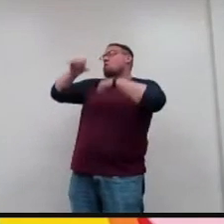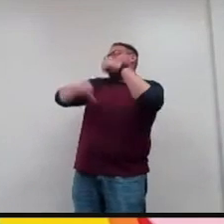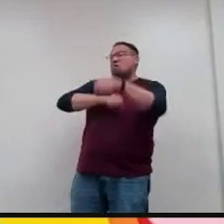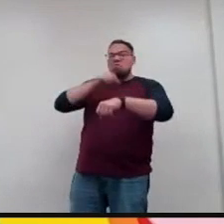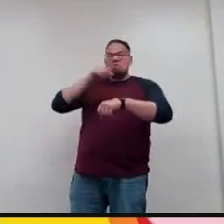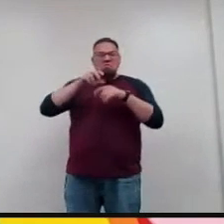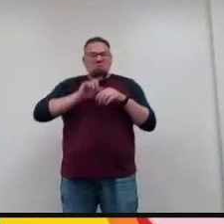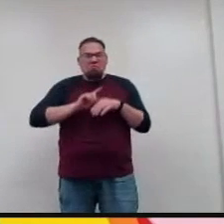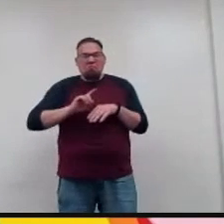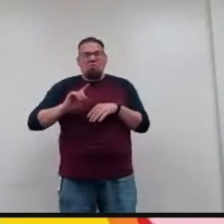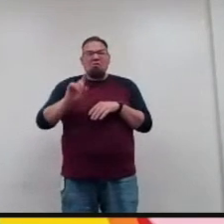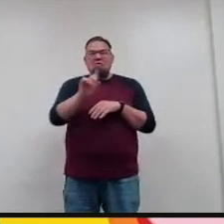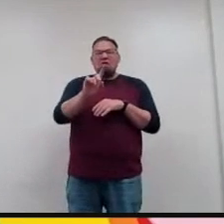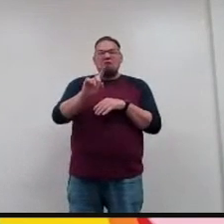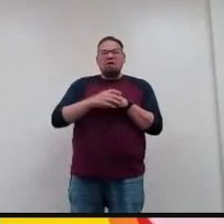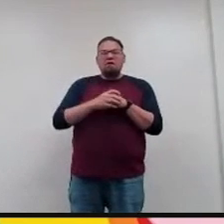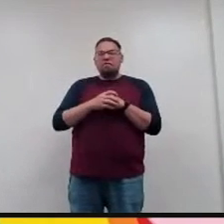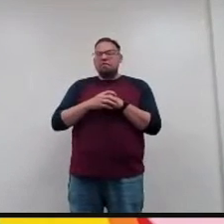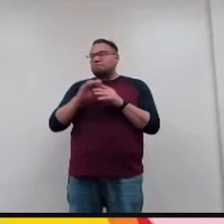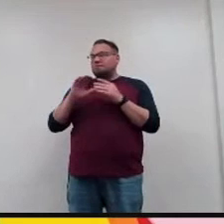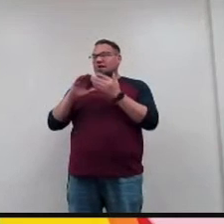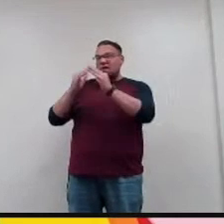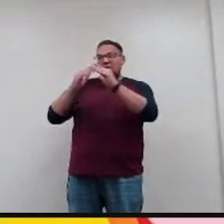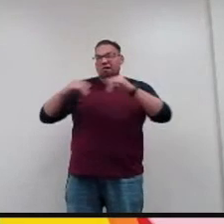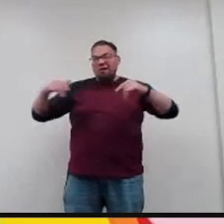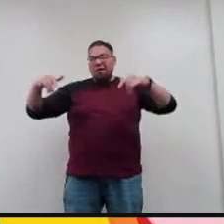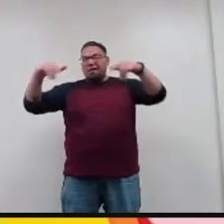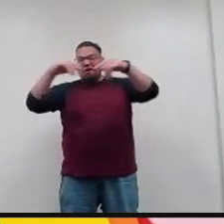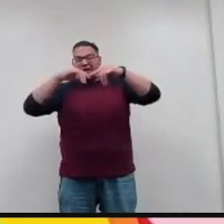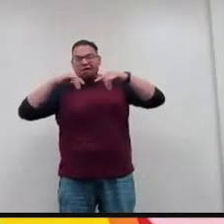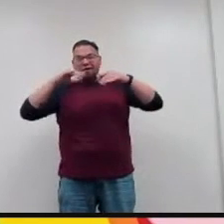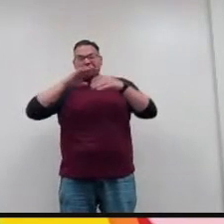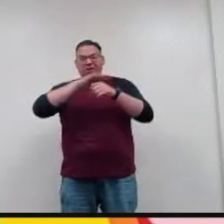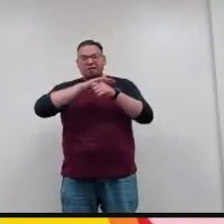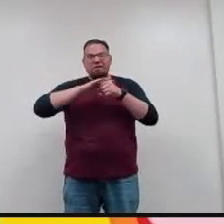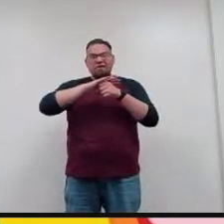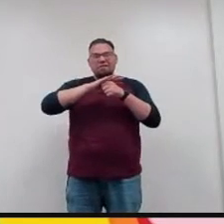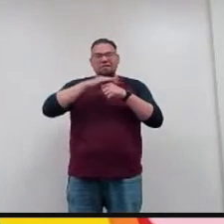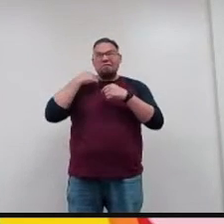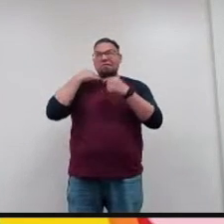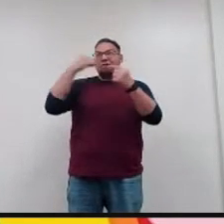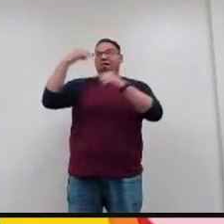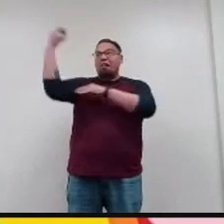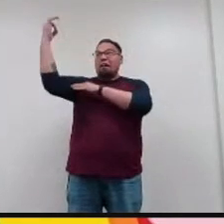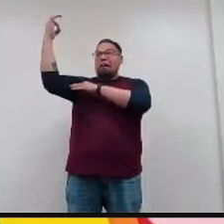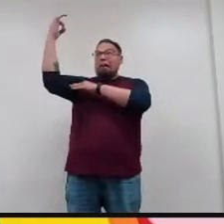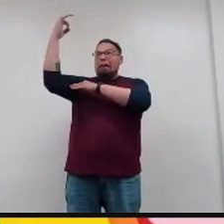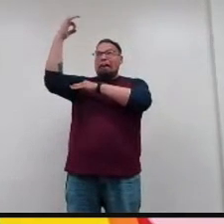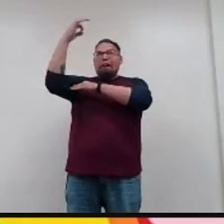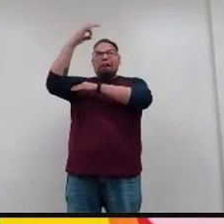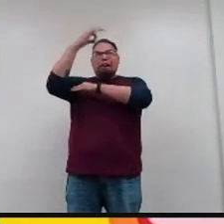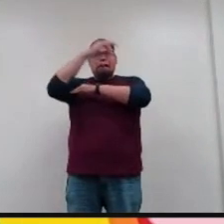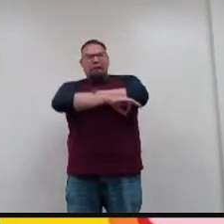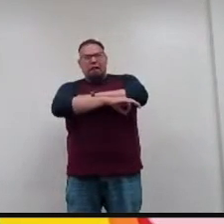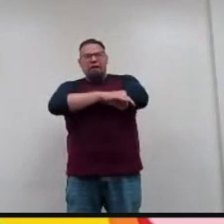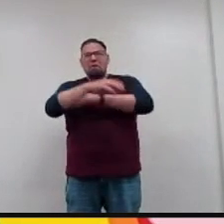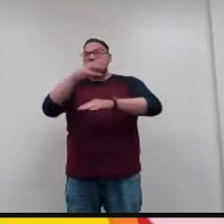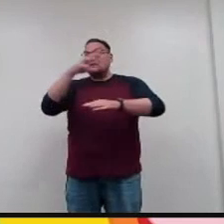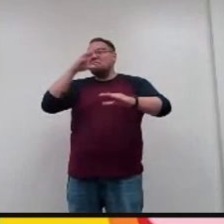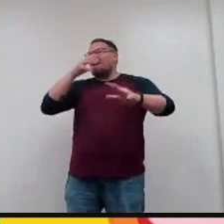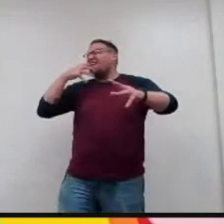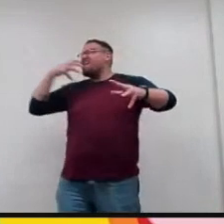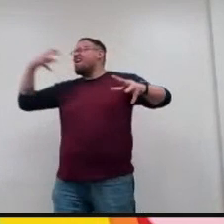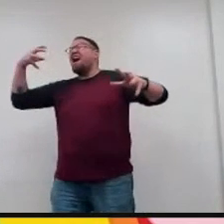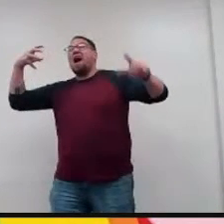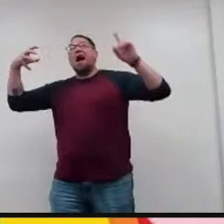wandering wild all across the neighborhood till basically the sun went down, or you heard your mom screaming from the porch